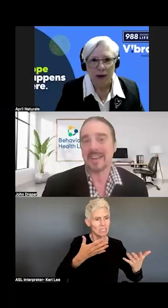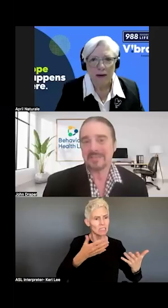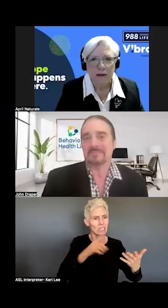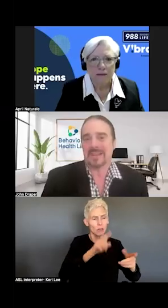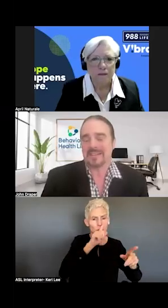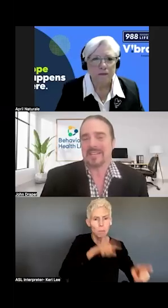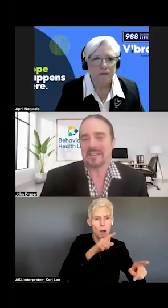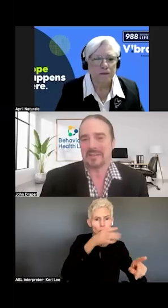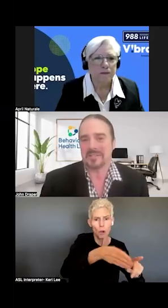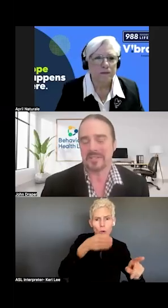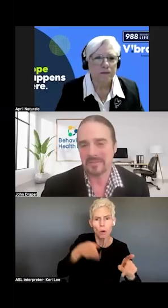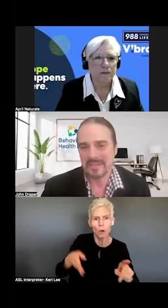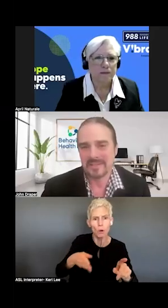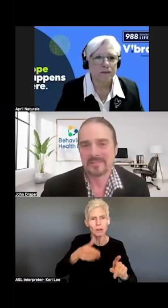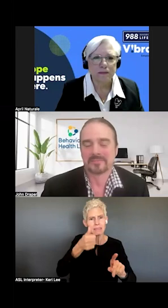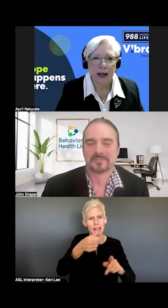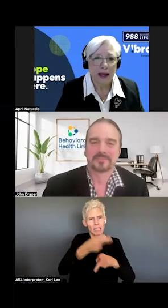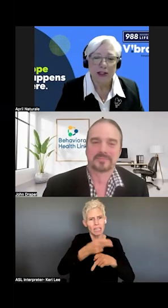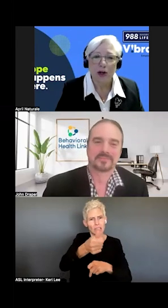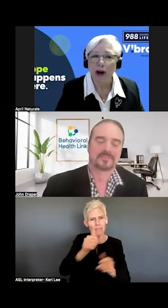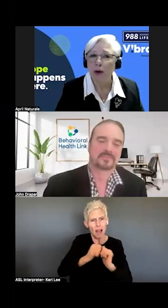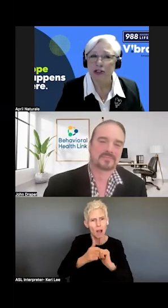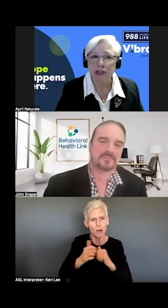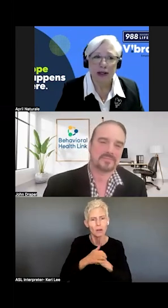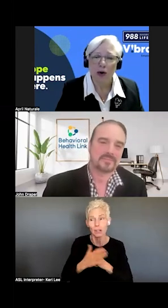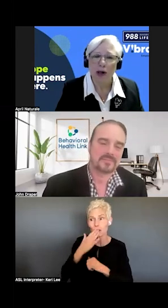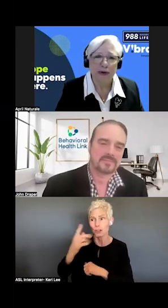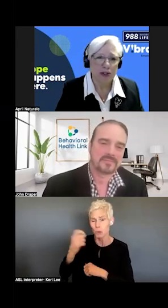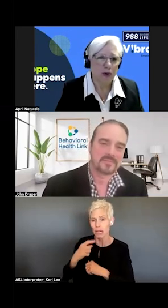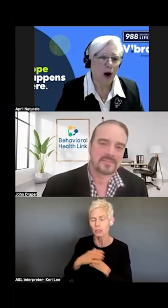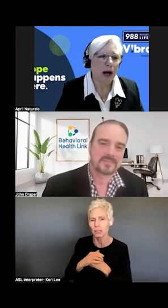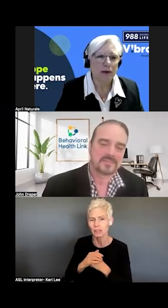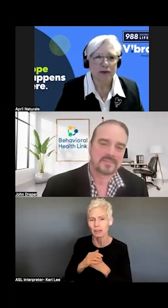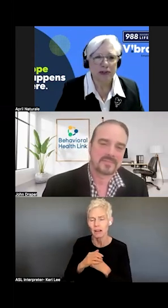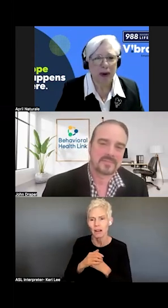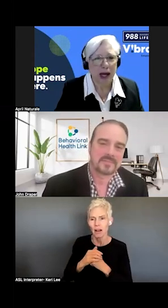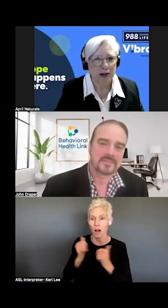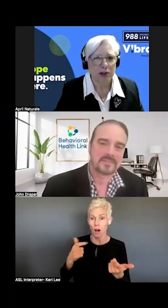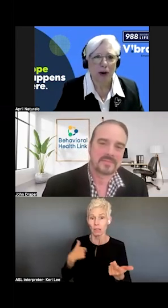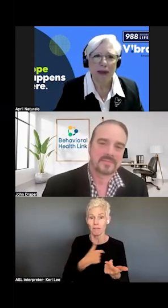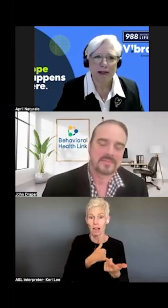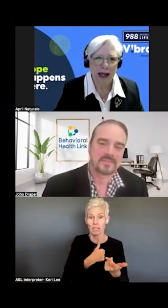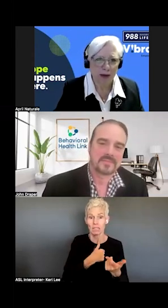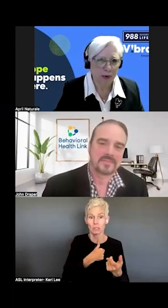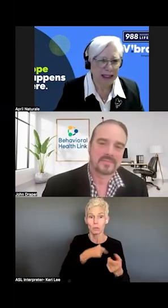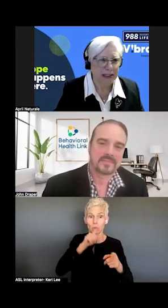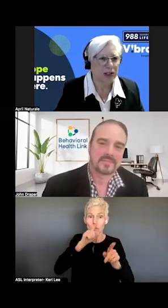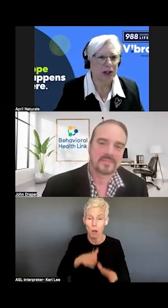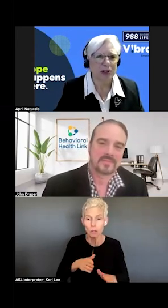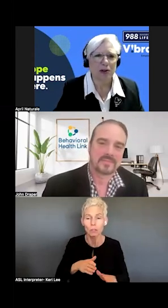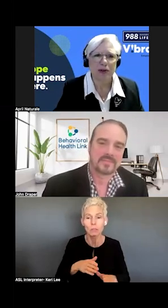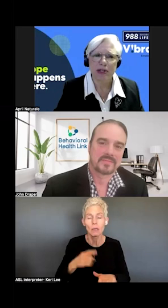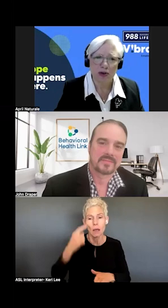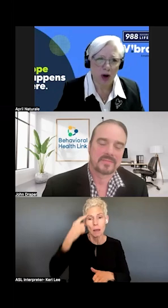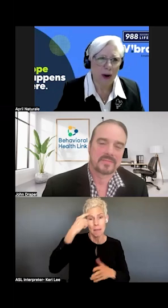And how do you take care of yourself? Mm. It's a great question. All of us who are responders, who are mental health